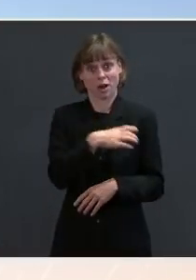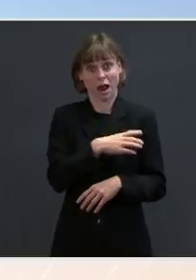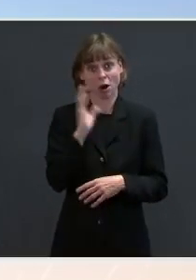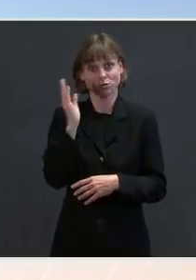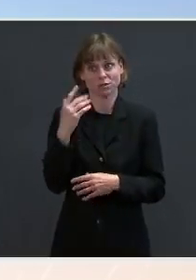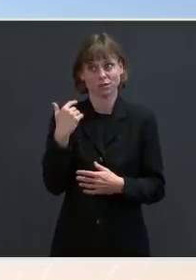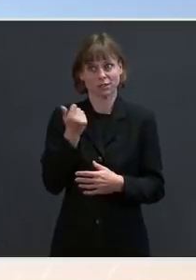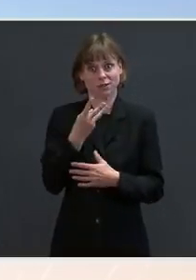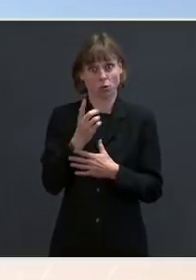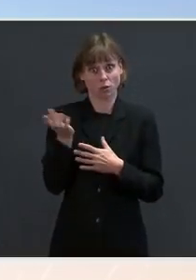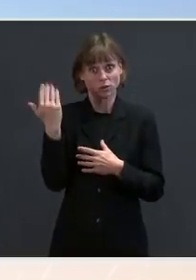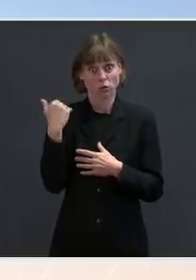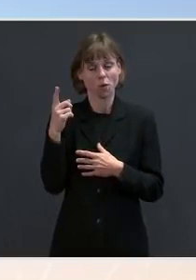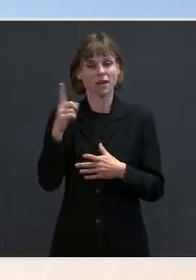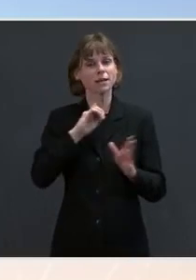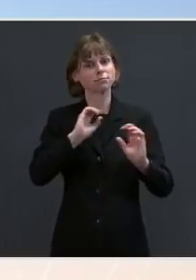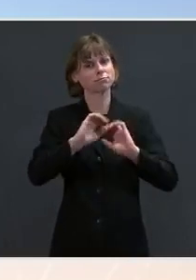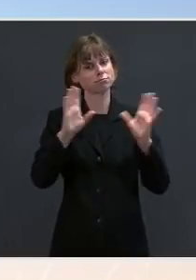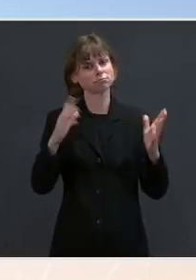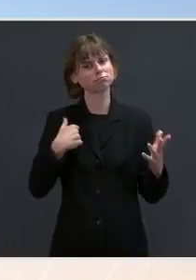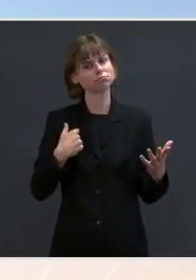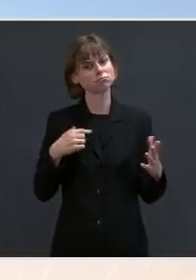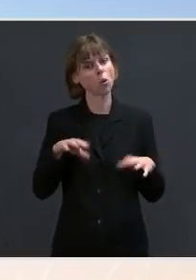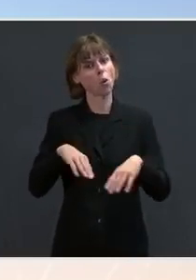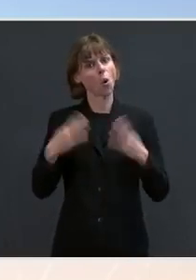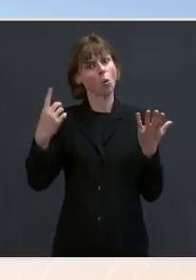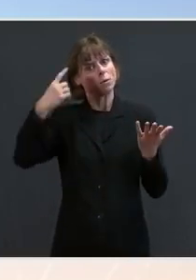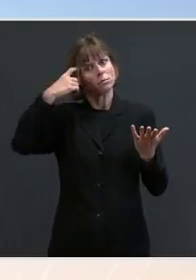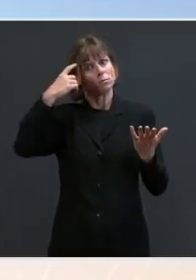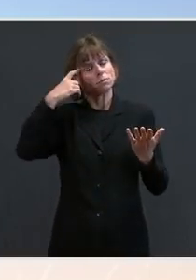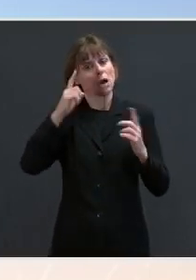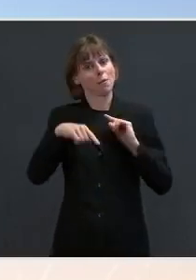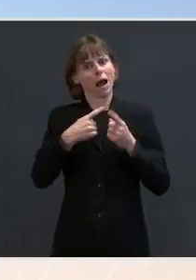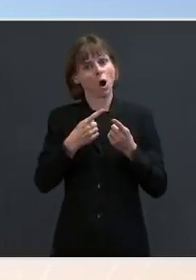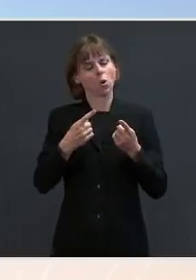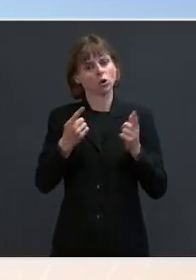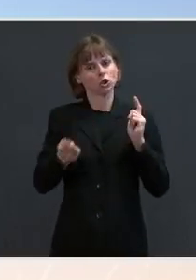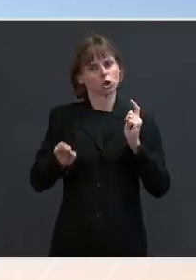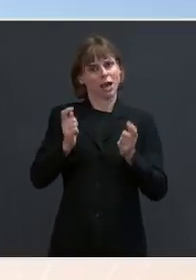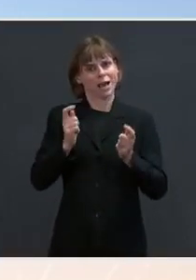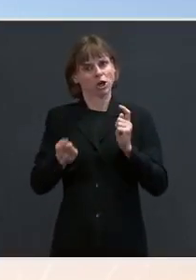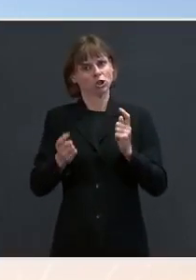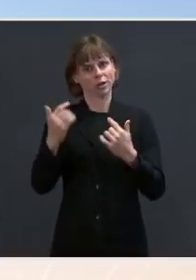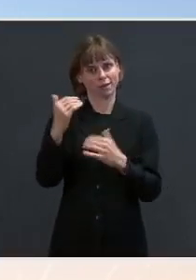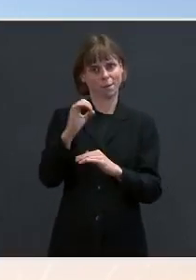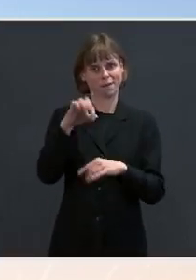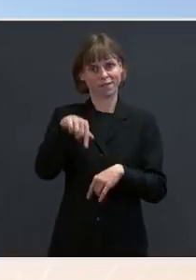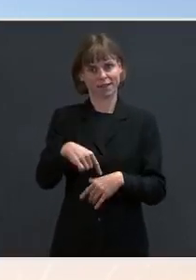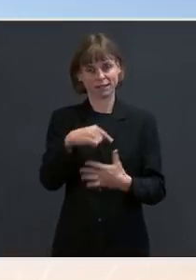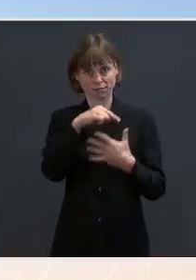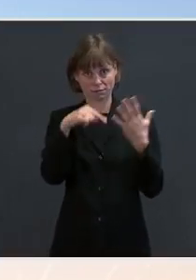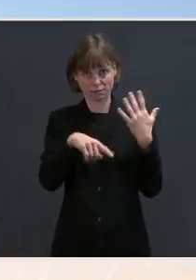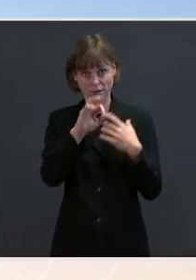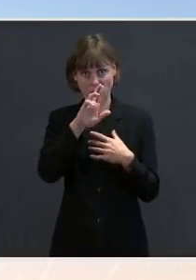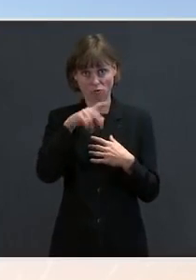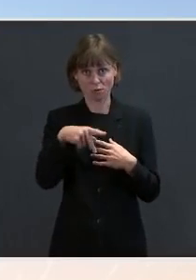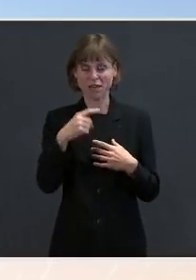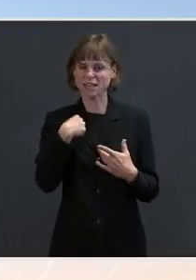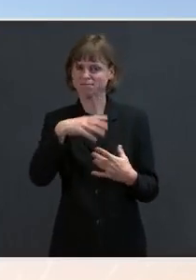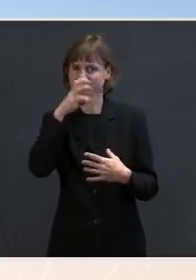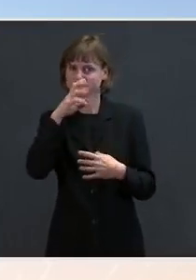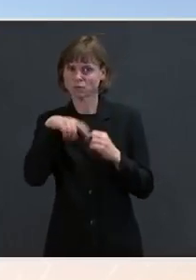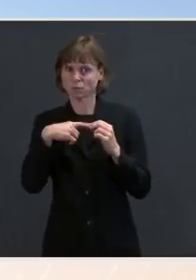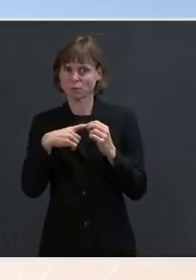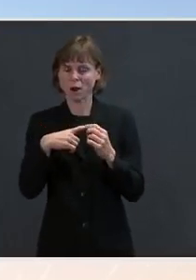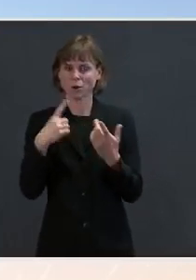open to changes on the margins of this package. While he is very firm on the $1,400, and as you know, there's been negotiations about trying to lower that